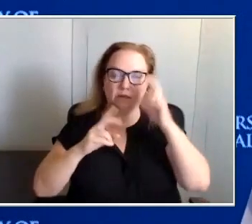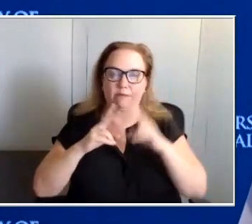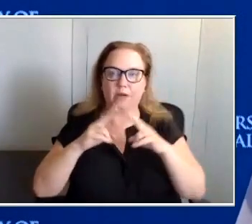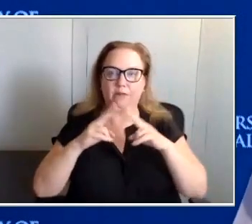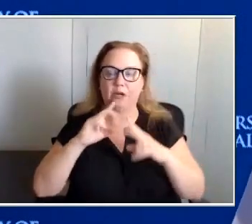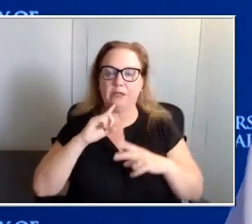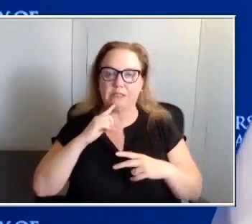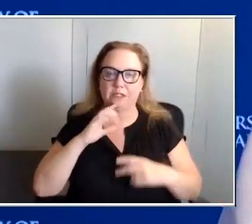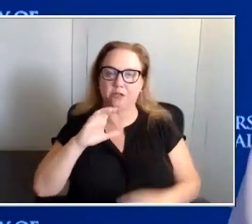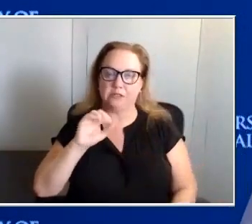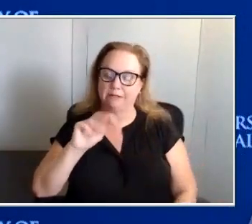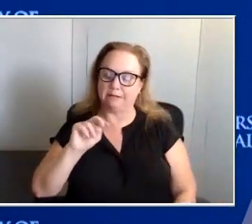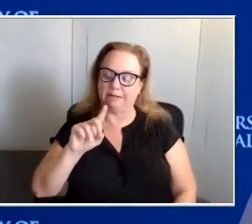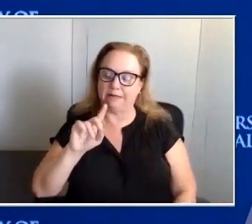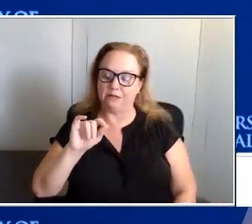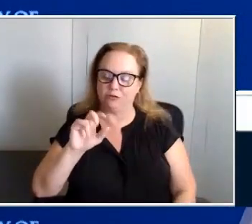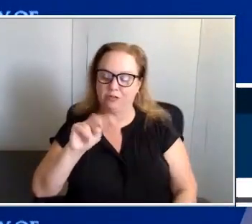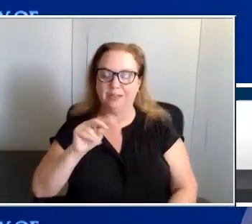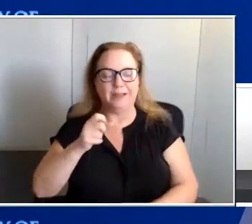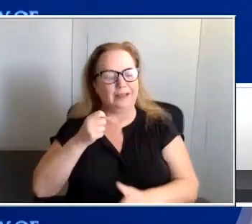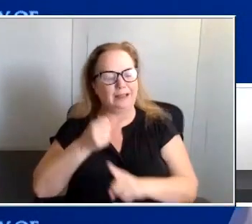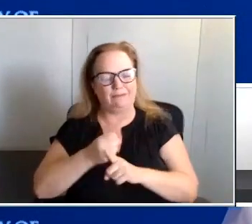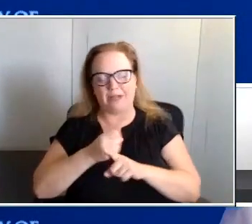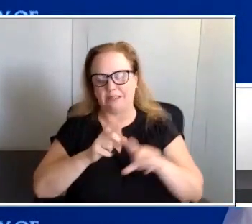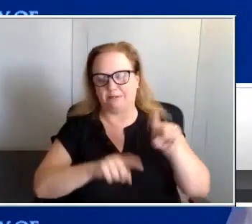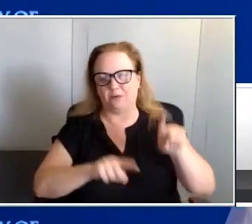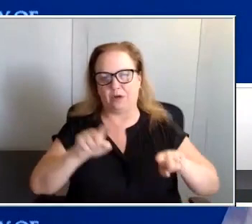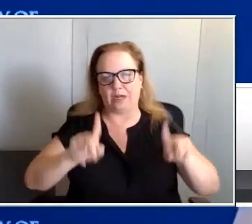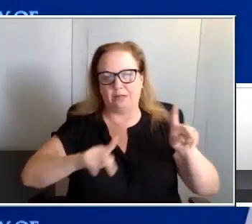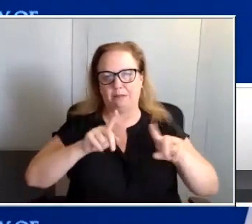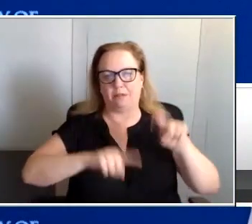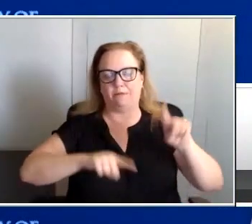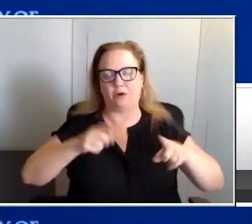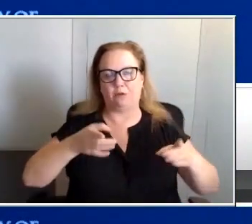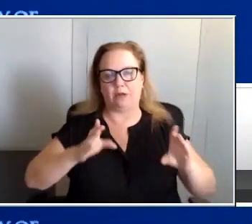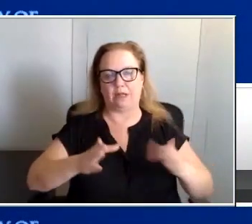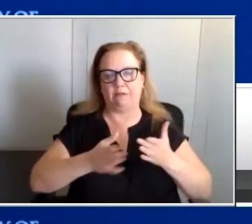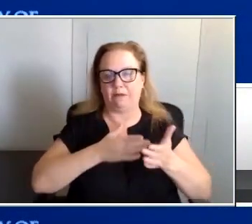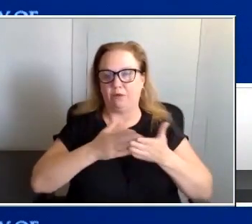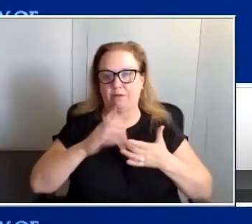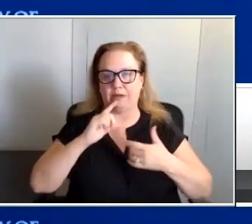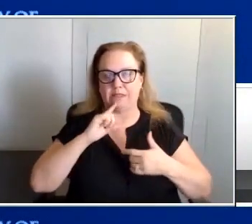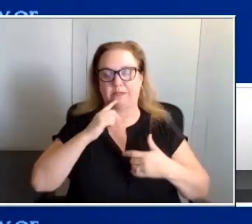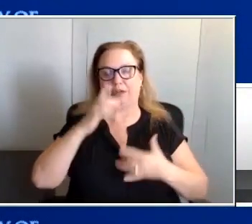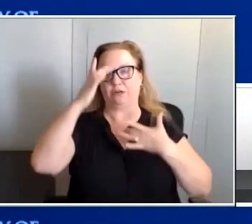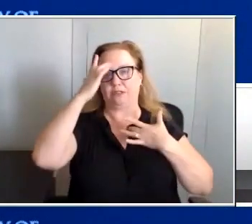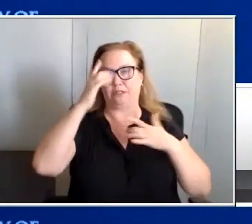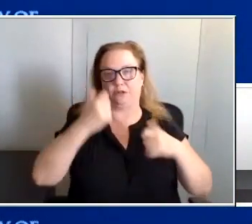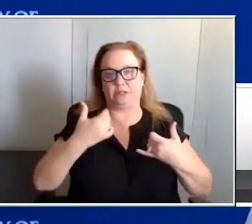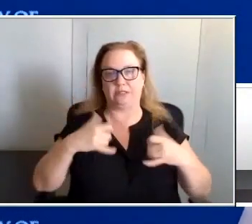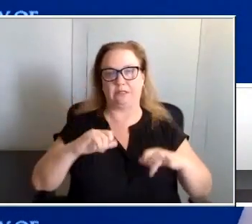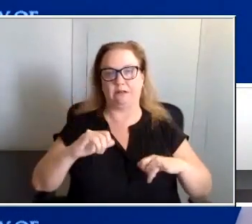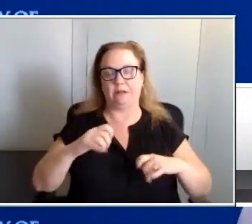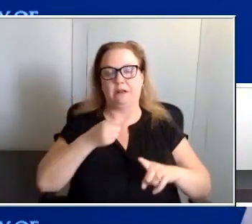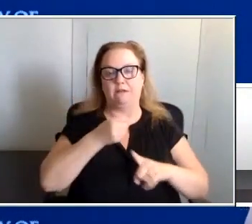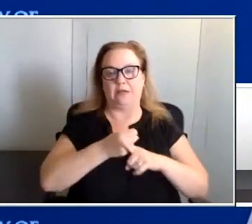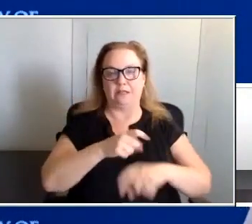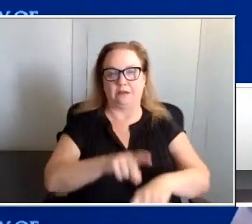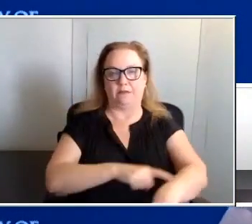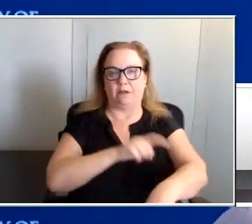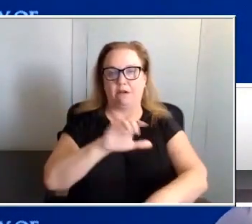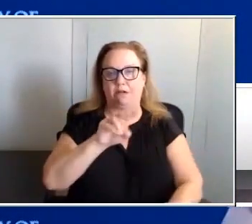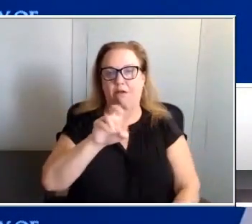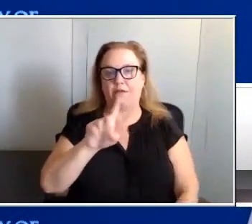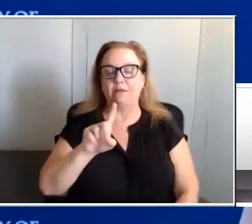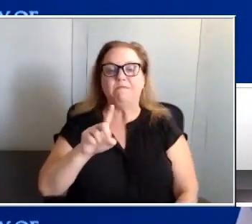and it affects different people in different ways. Even if you haven't had severe disease, you can still get effects of long COVID. Right now, we